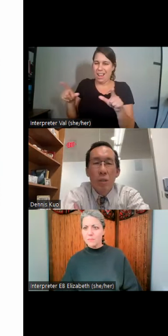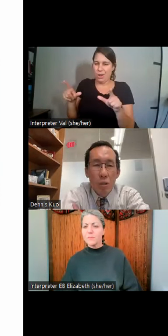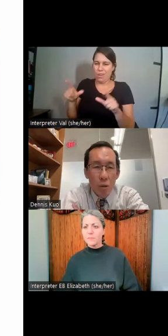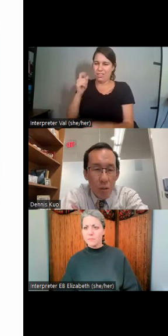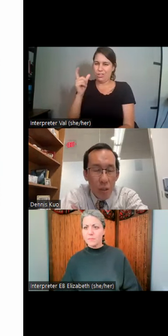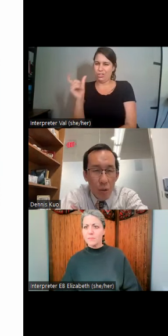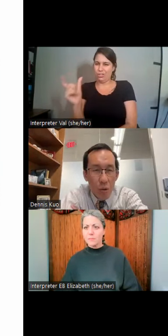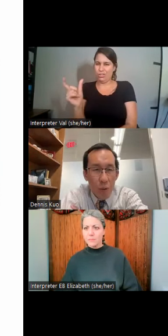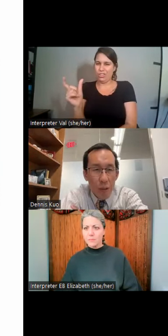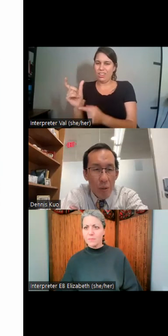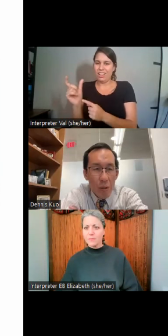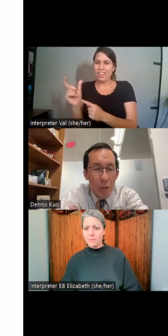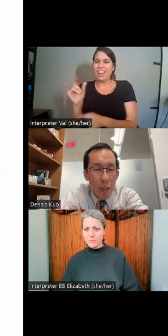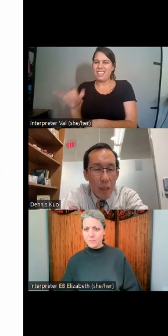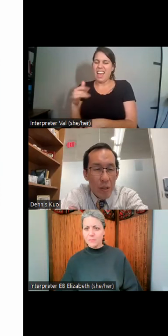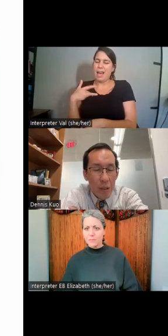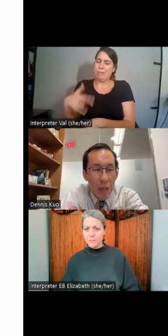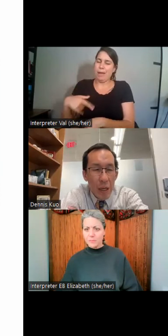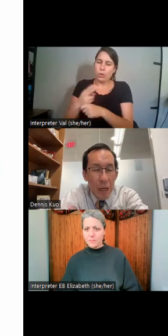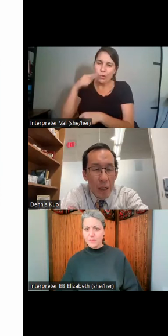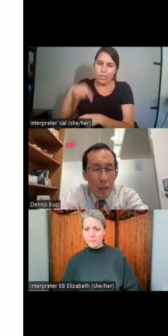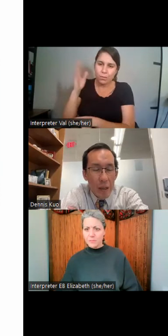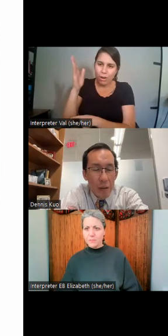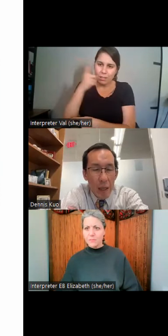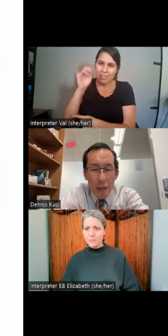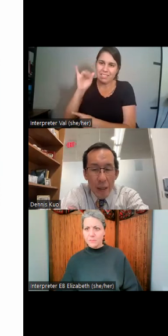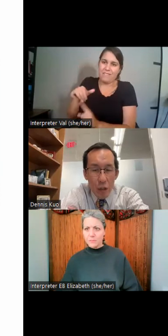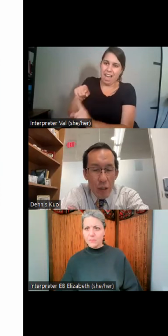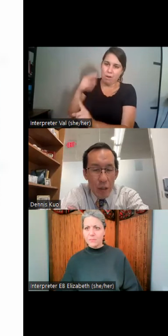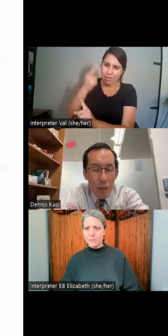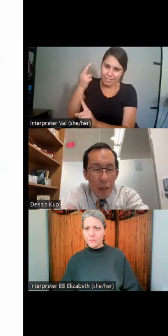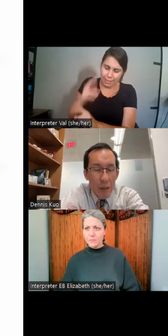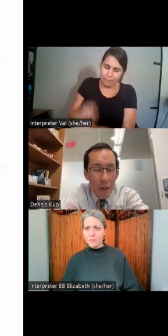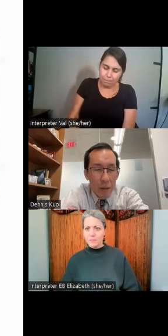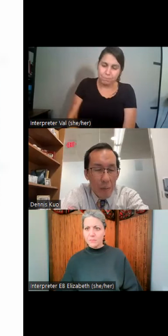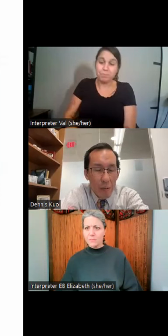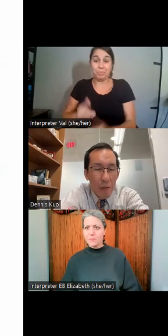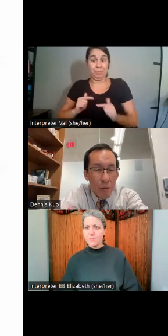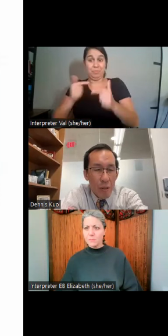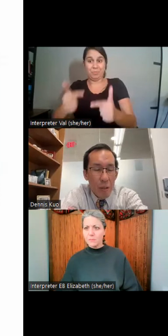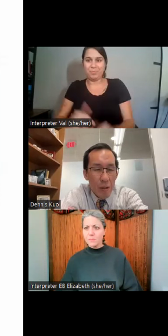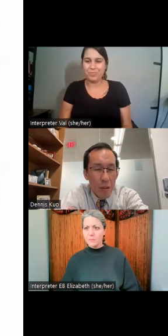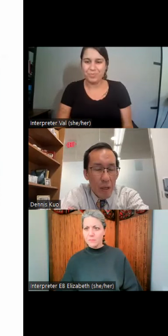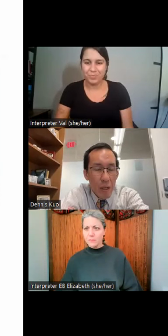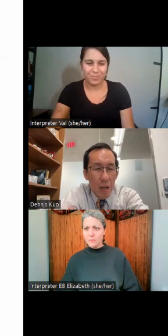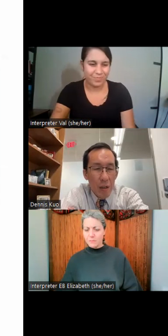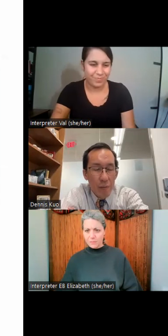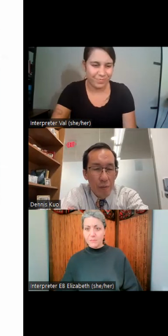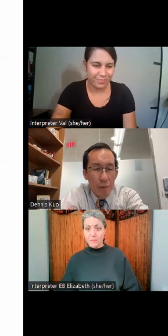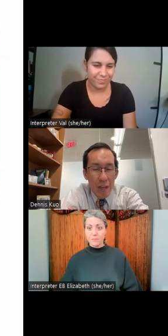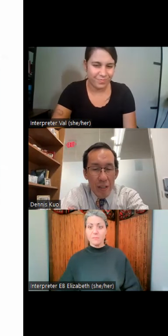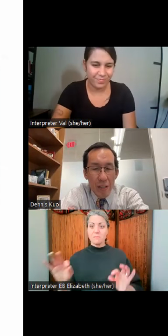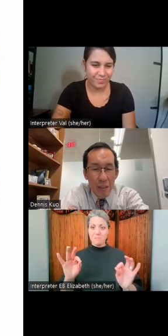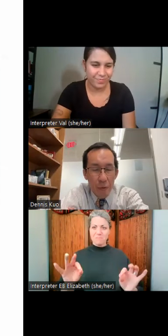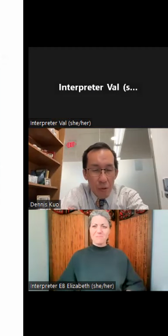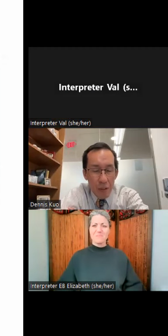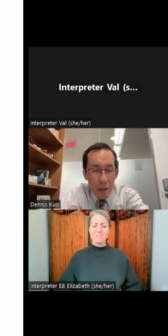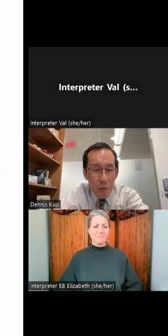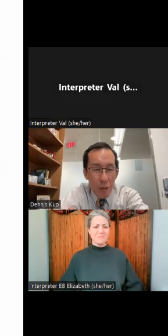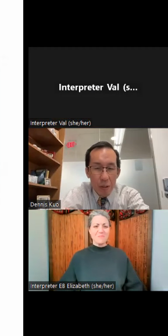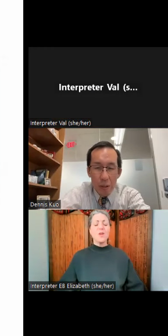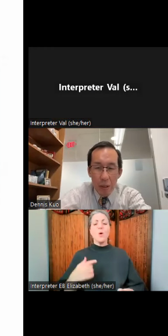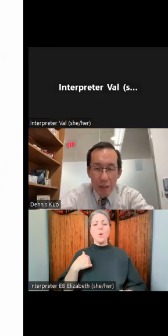first language is largely used throughout this presentation, acknowledging the preferences for identity